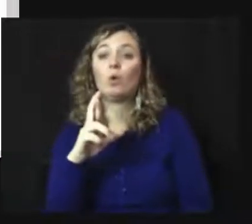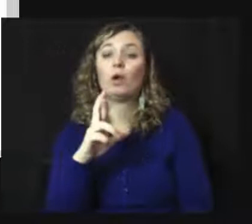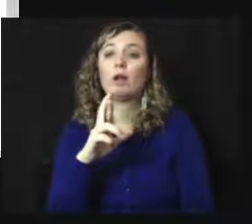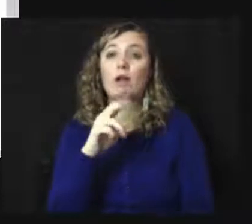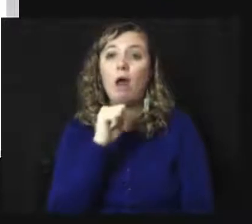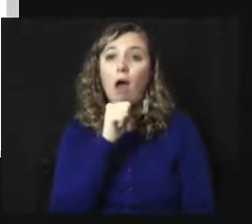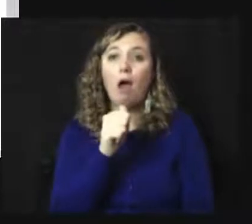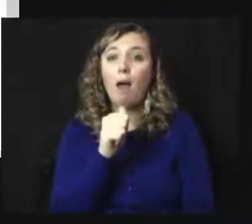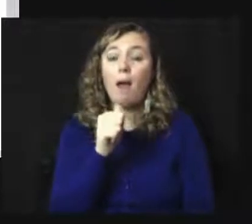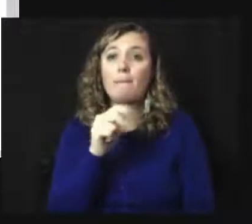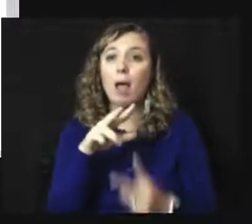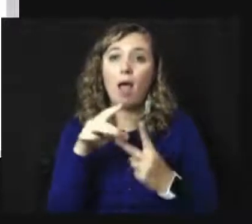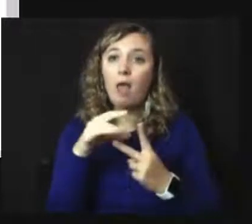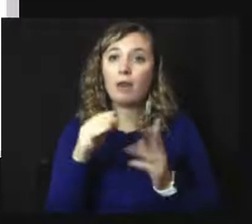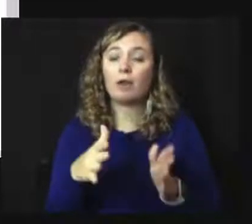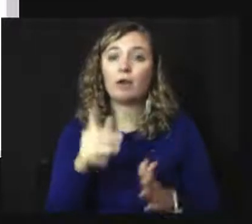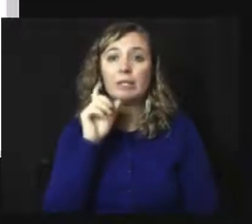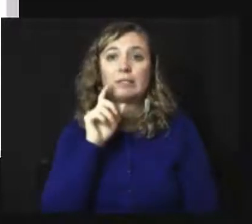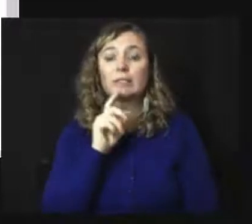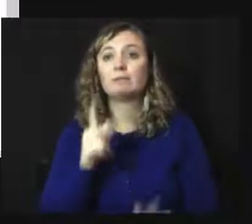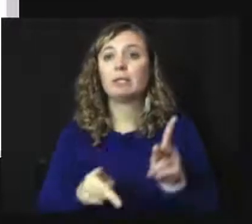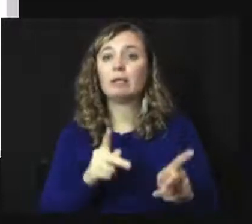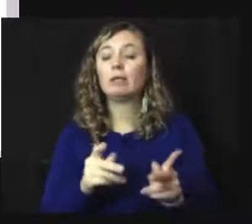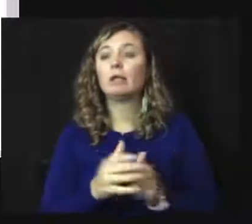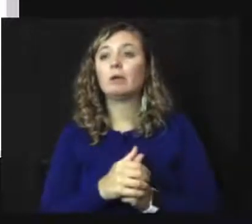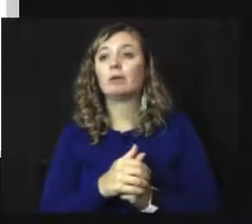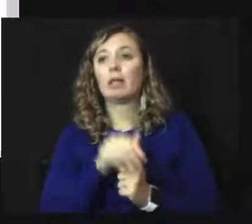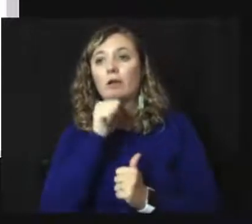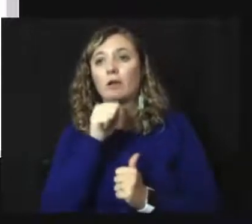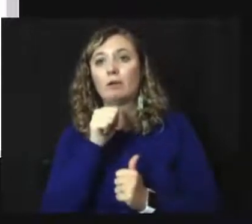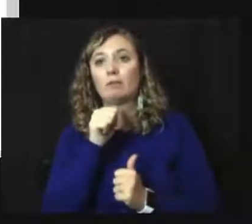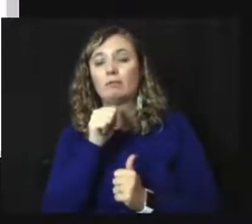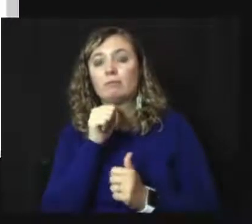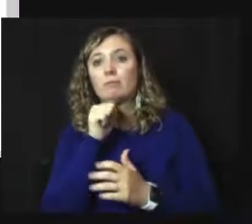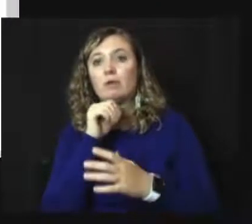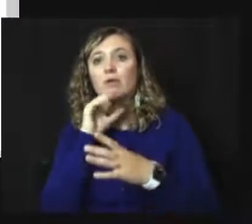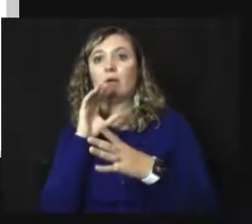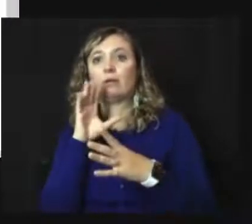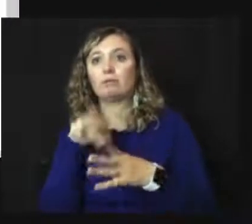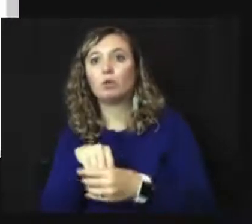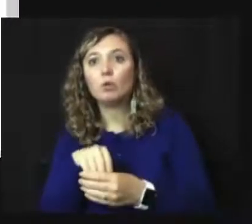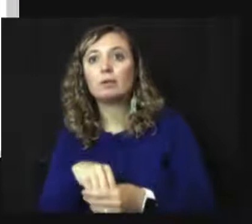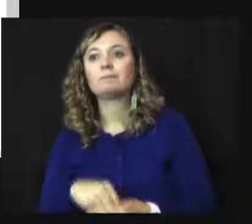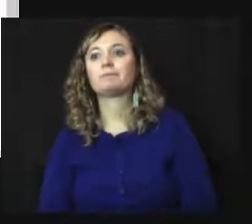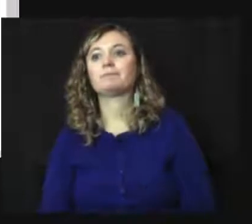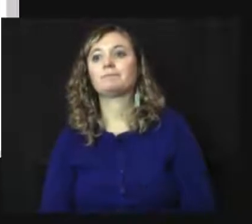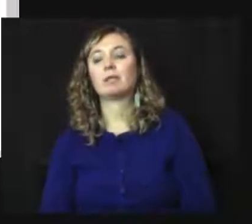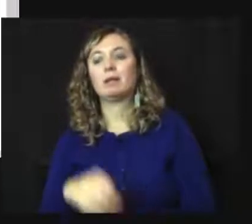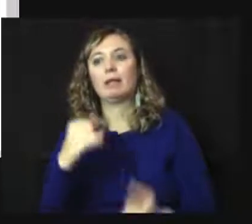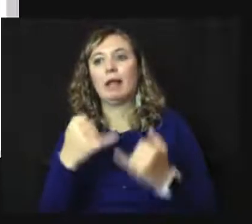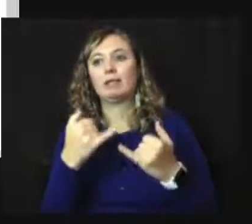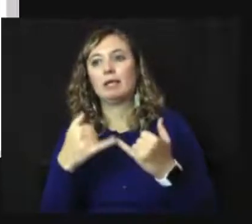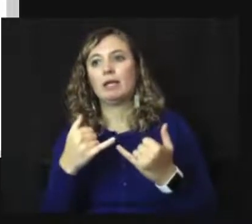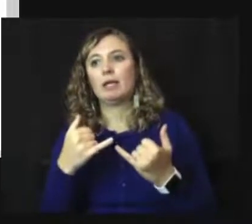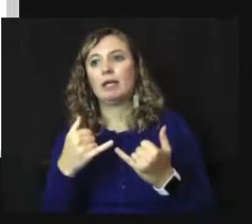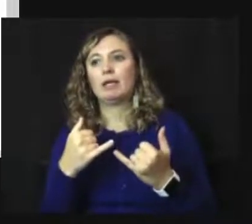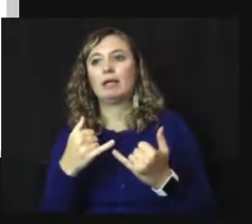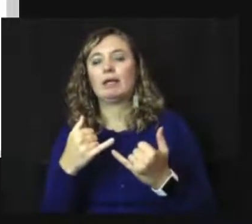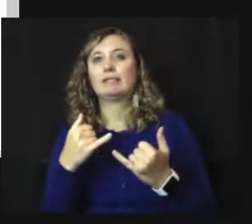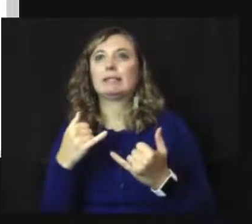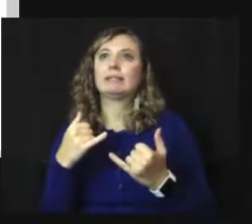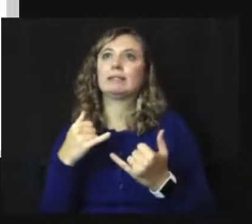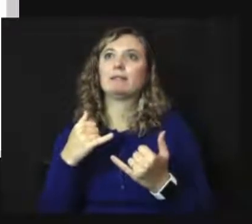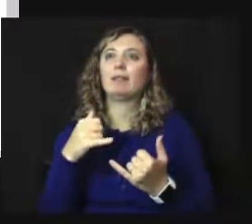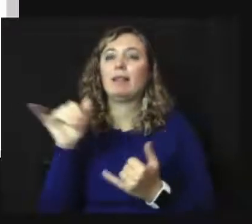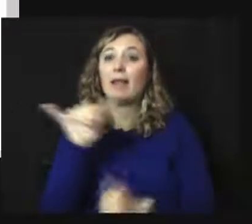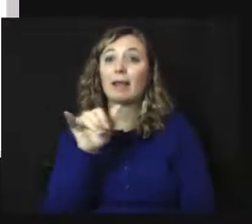into that category. And then finally, and one of my favorites as well, is related to the alien trope, but the sort of